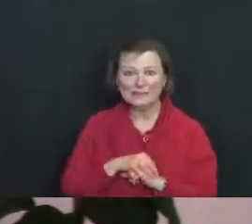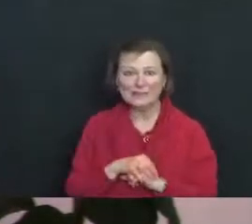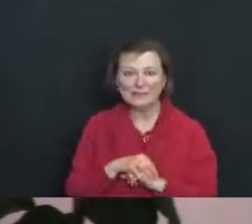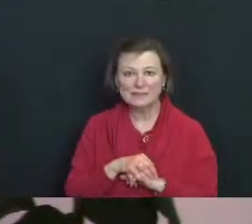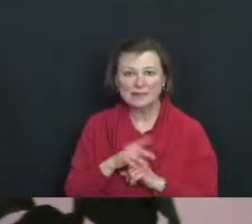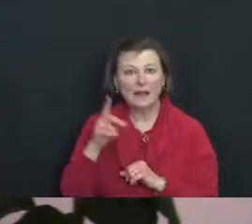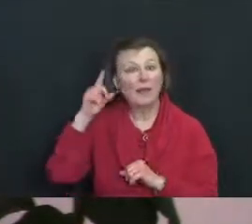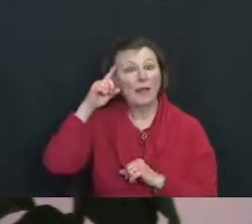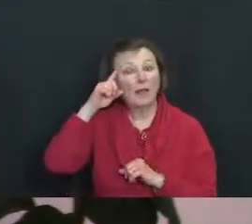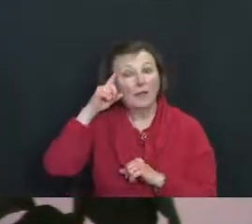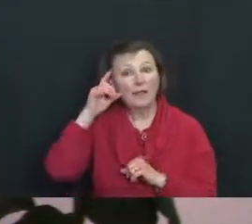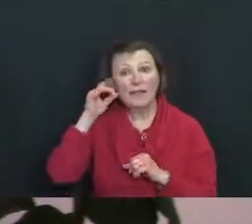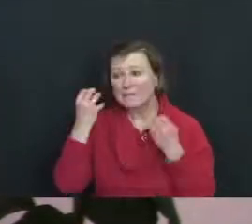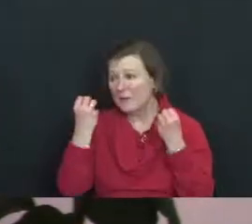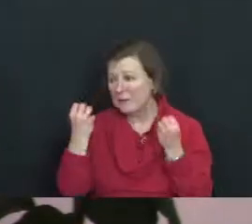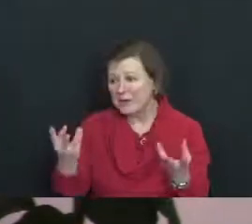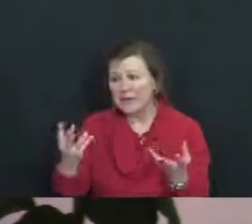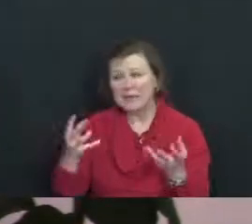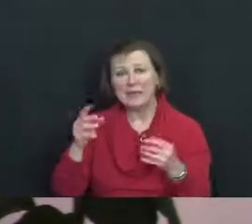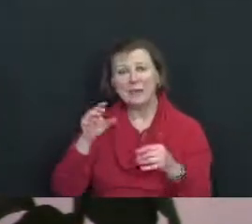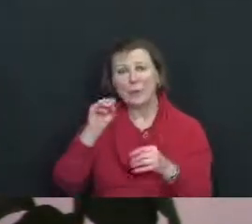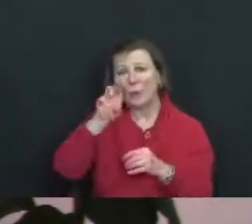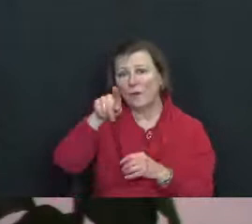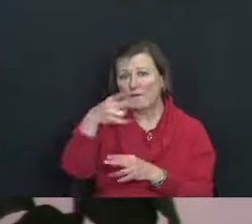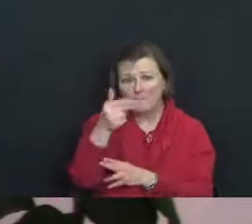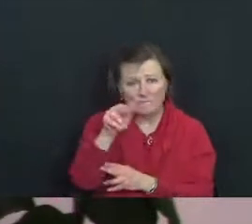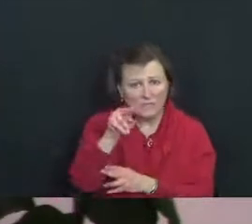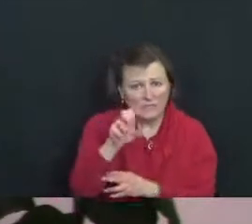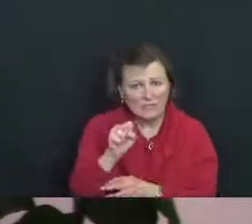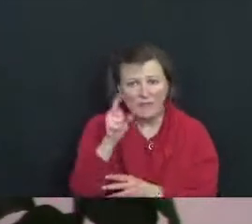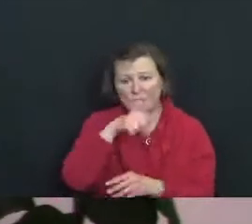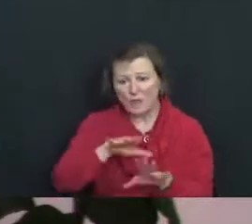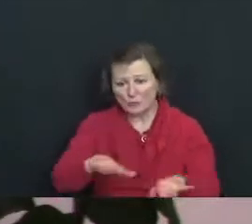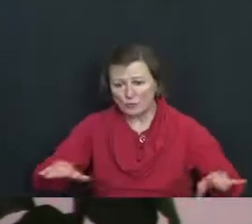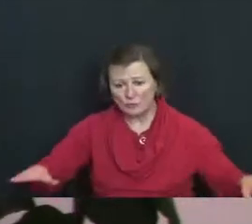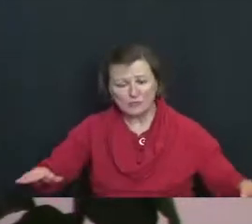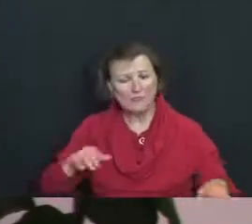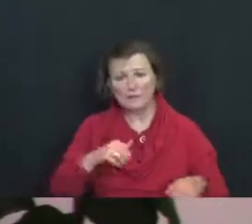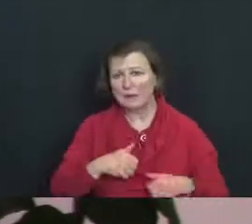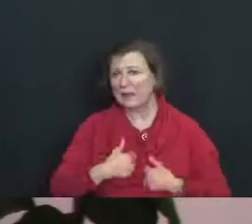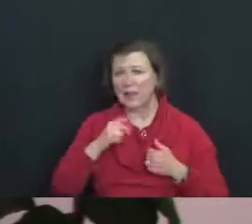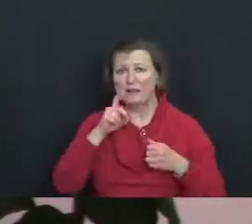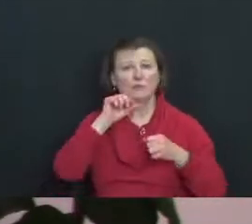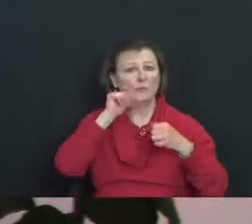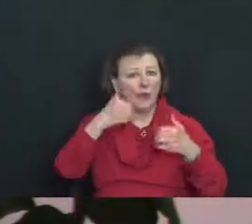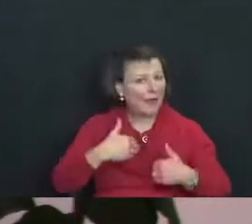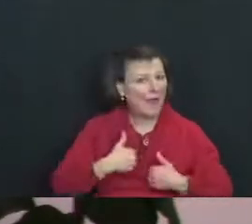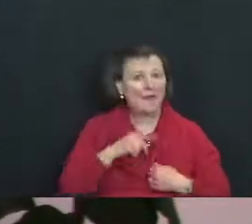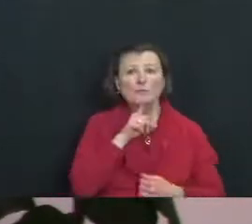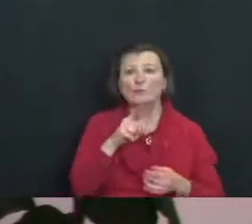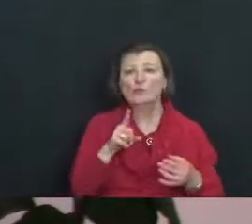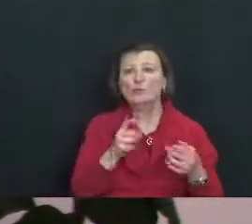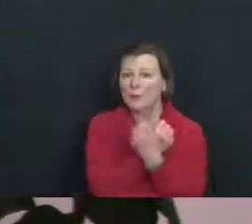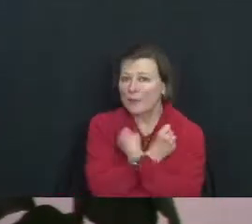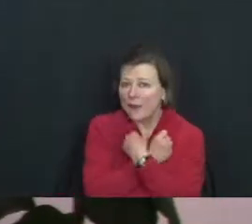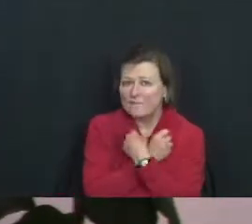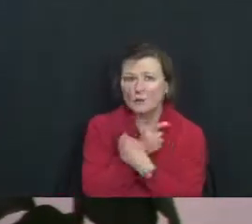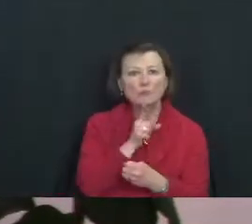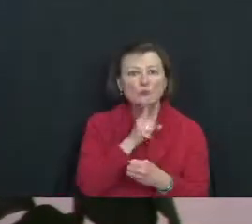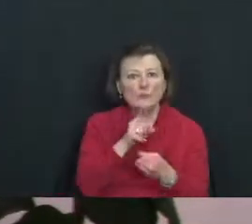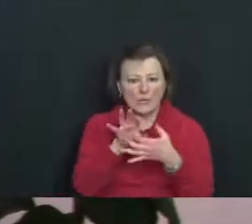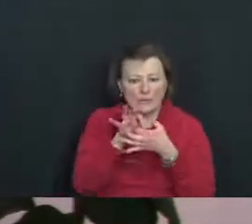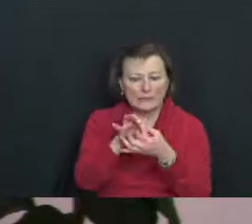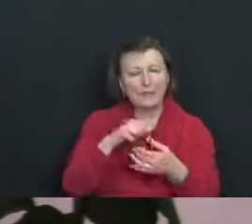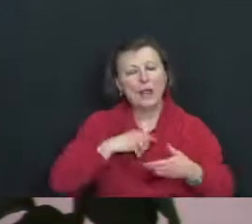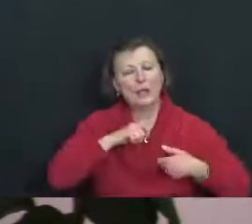those orphans or foster children whose lives are devoid of true love and connection, and I grieve the great